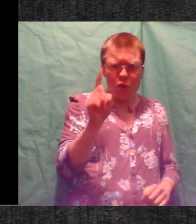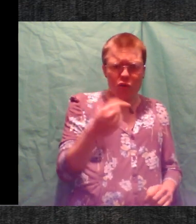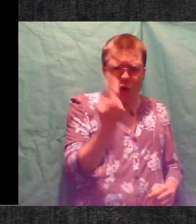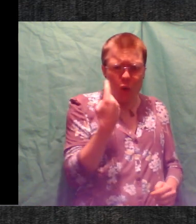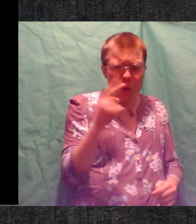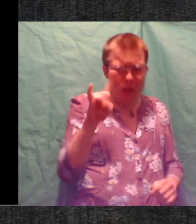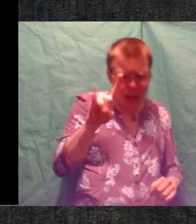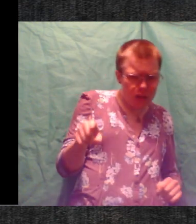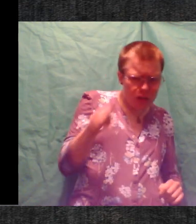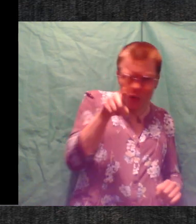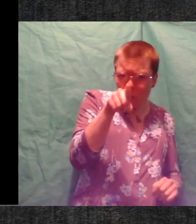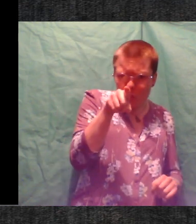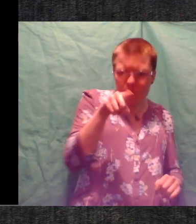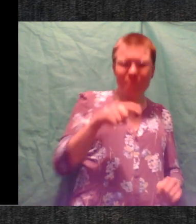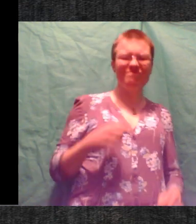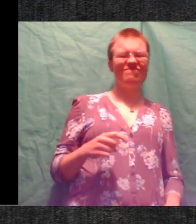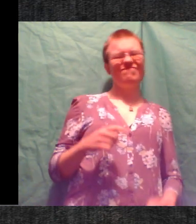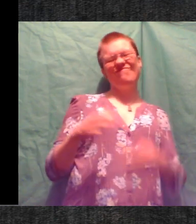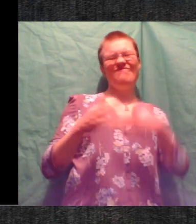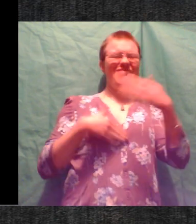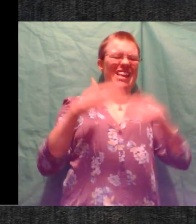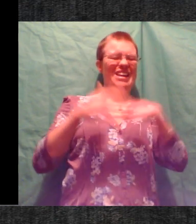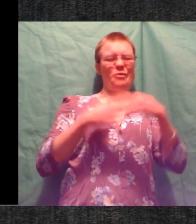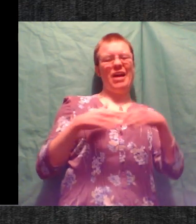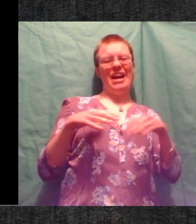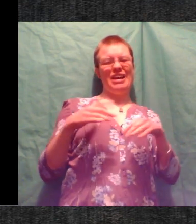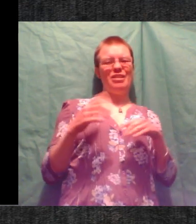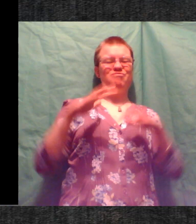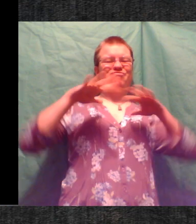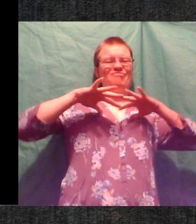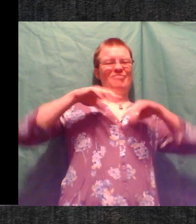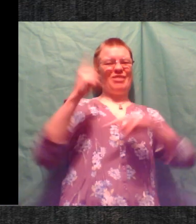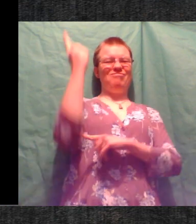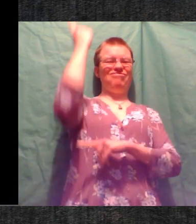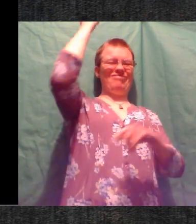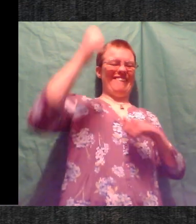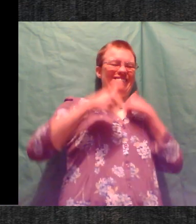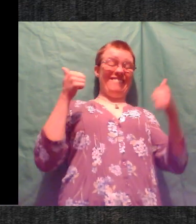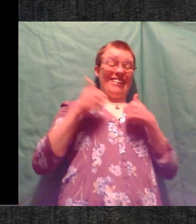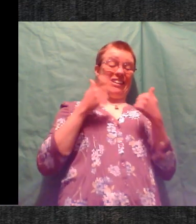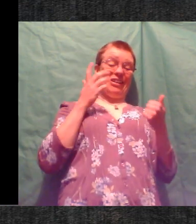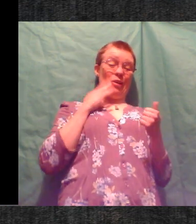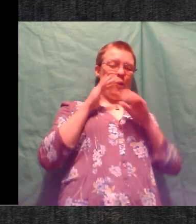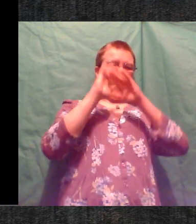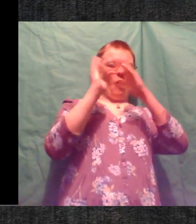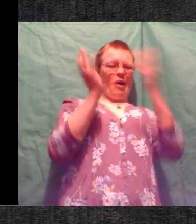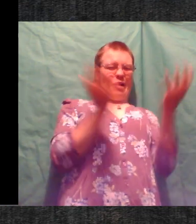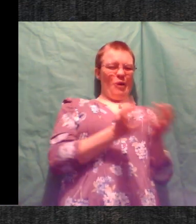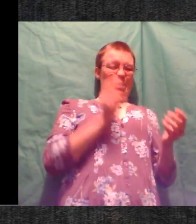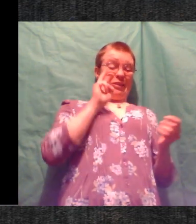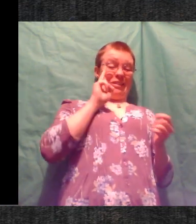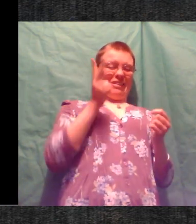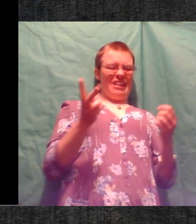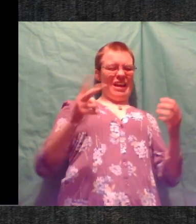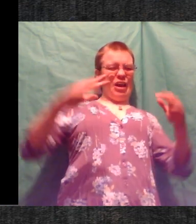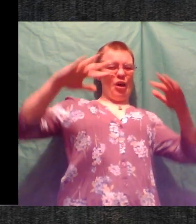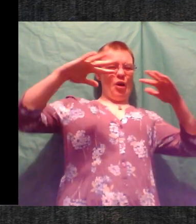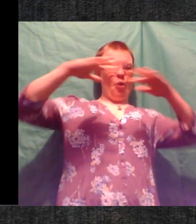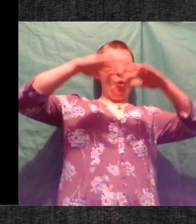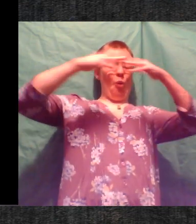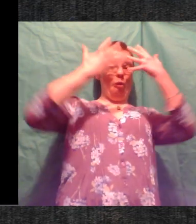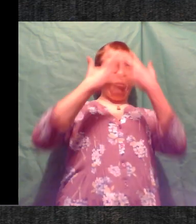you? In any case, the launch preparations are complete. Once the world glimpses the power of